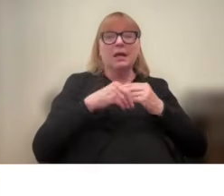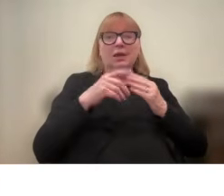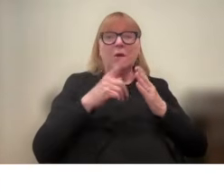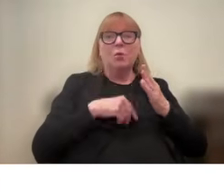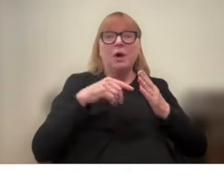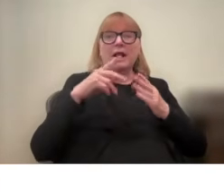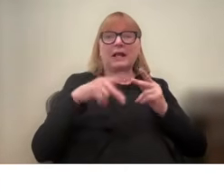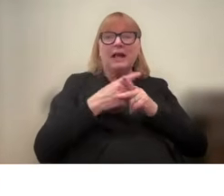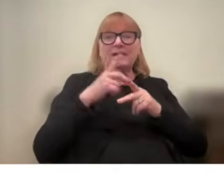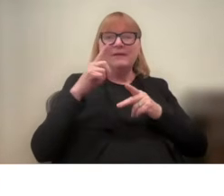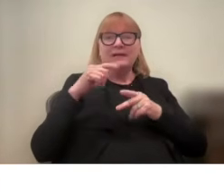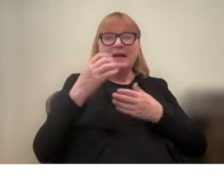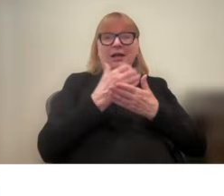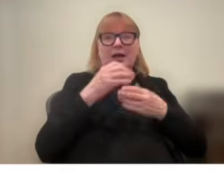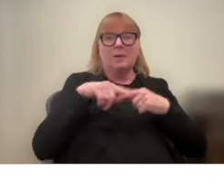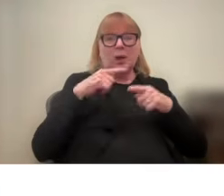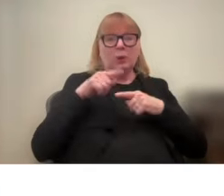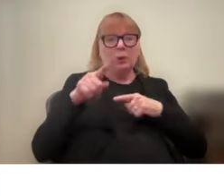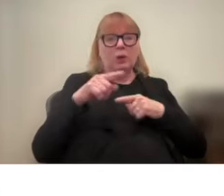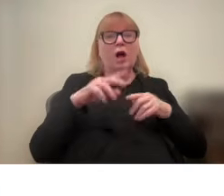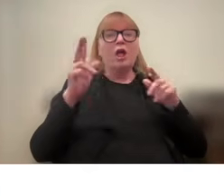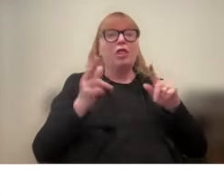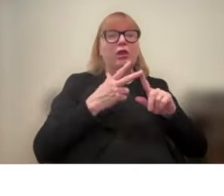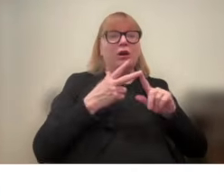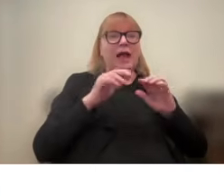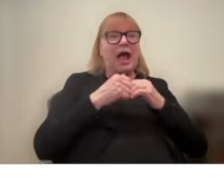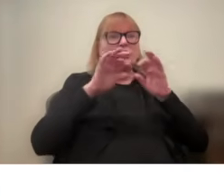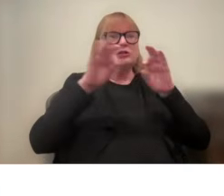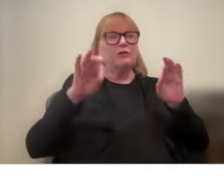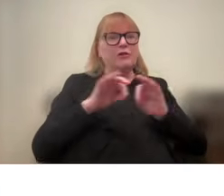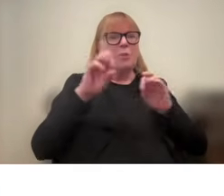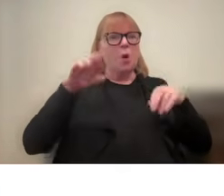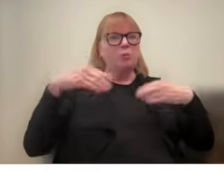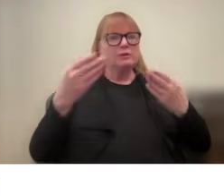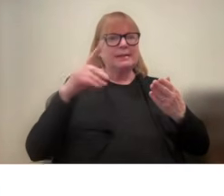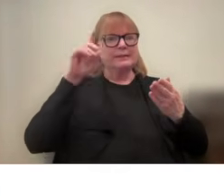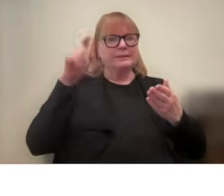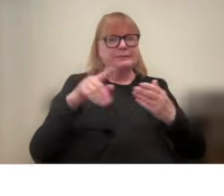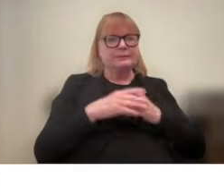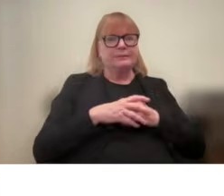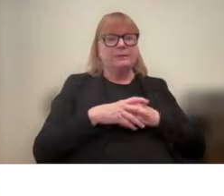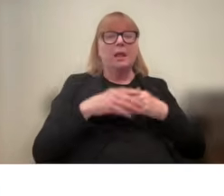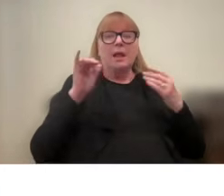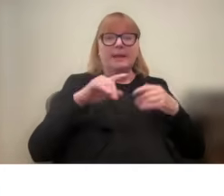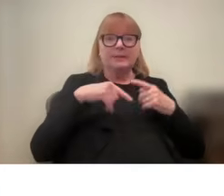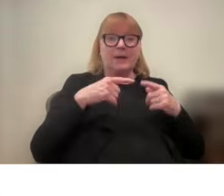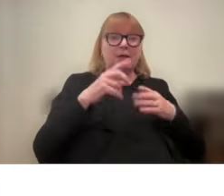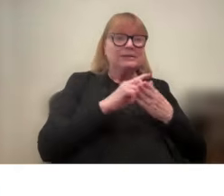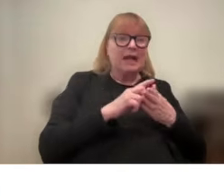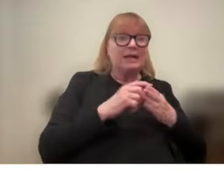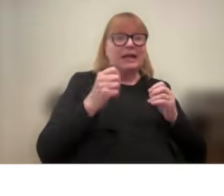it's gathering about you. The third is how is it framed or presented? This is about